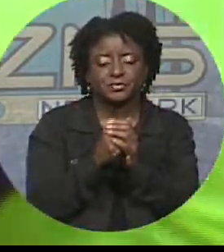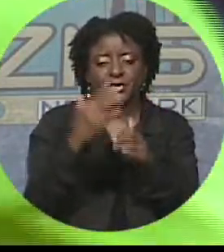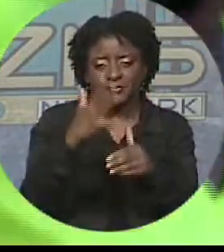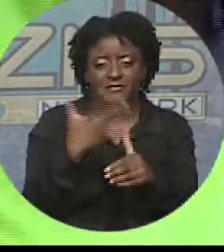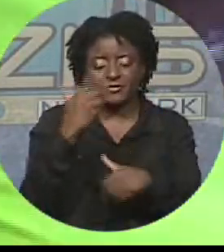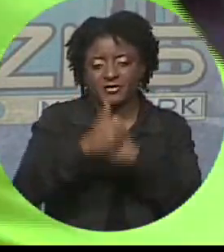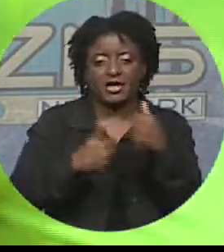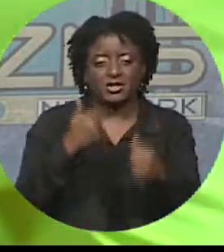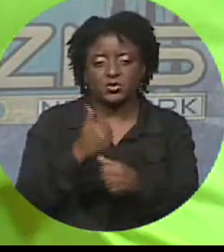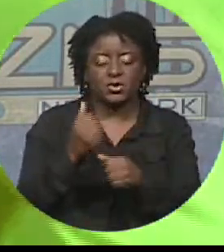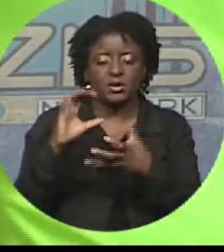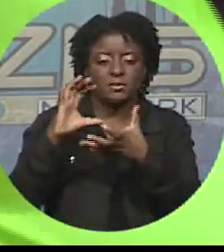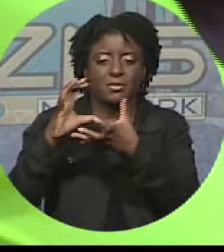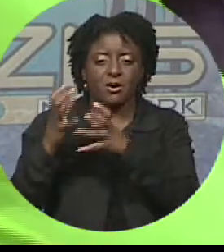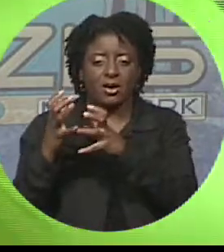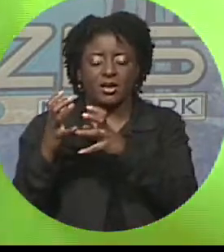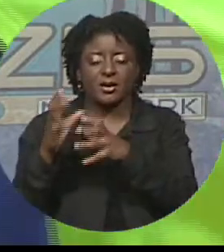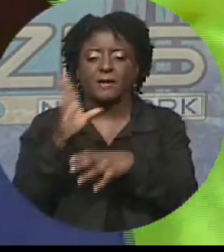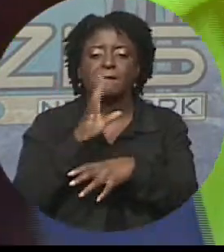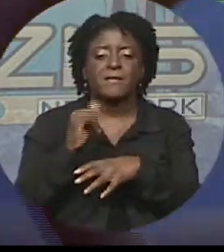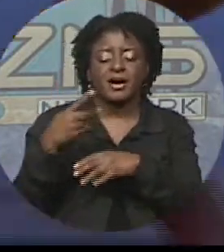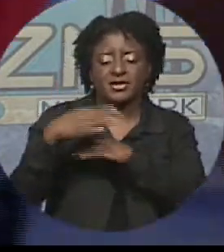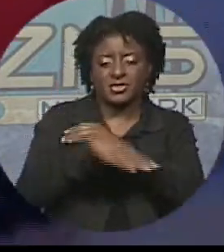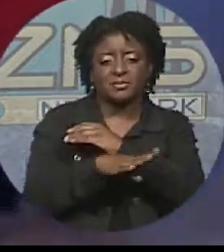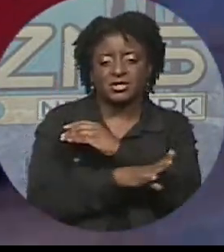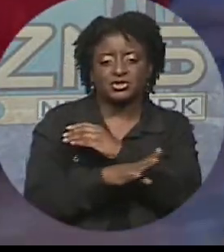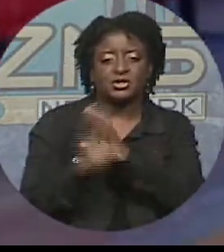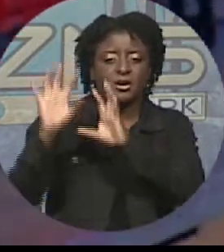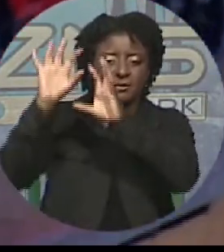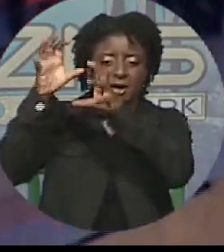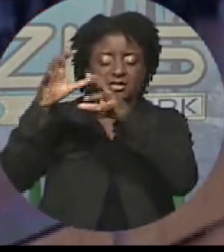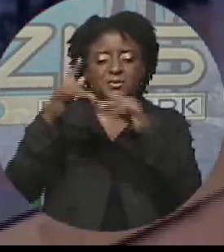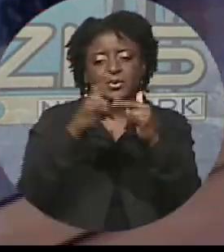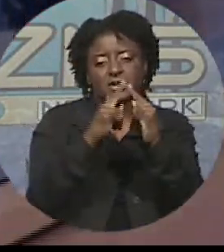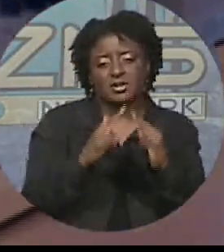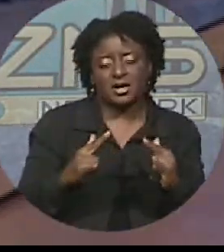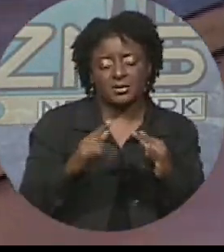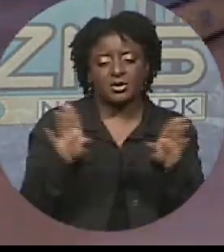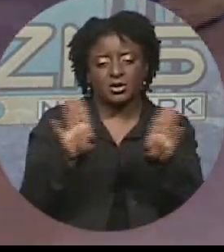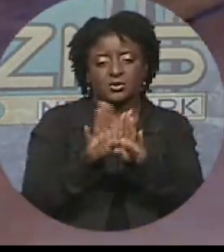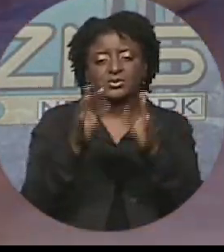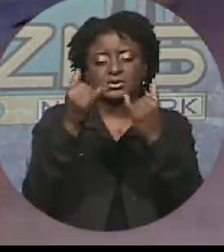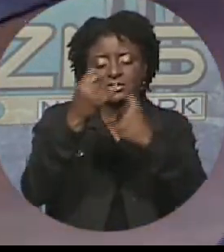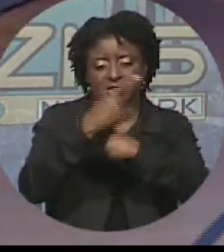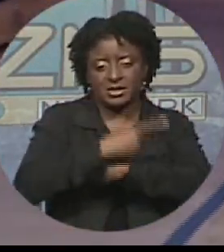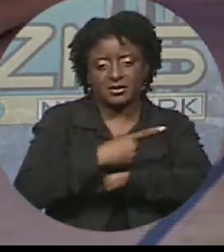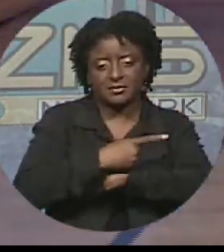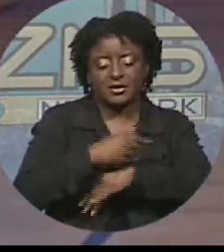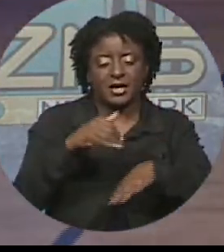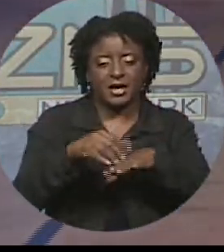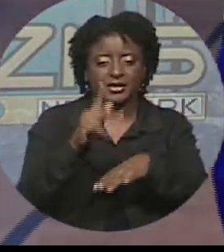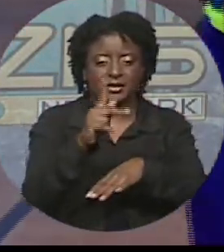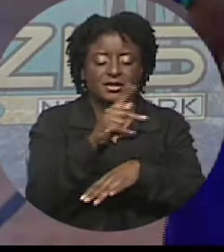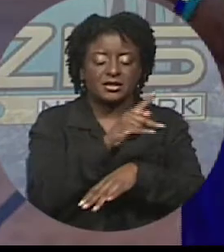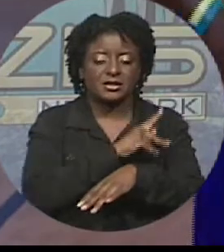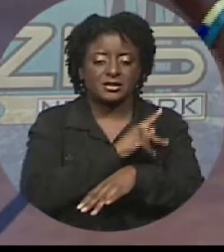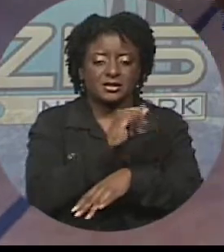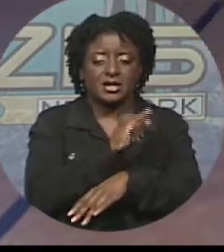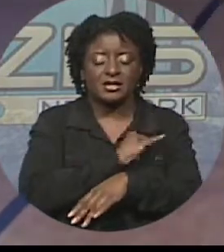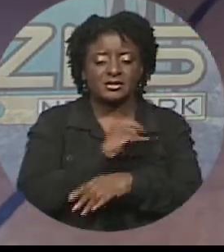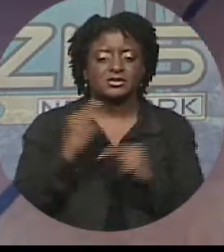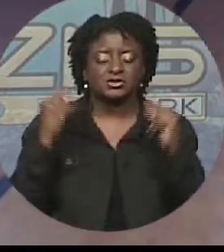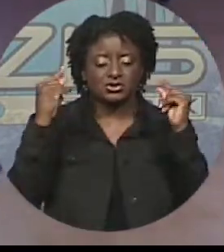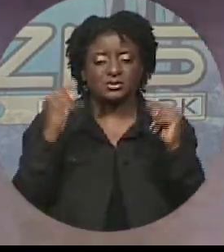5th annual Bowling by the Beach basketball camp closed out earlier today at the Kendall Isaacs Gym, and almost 100 young ladies took